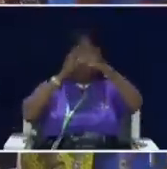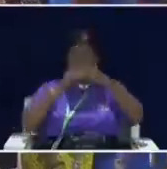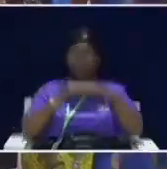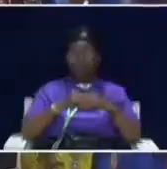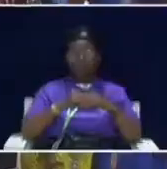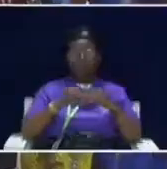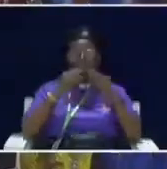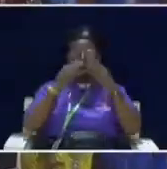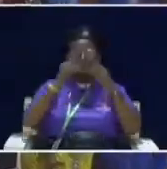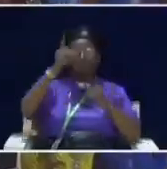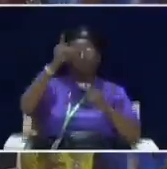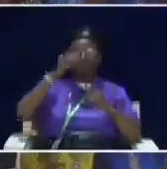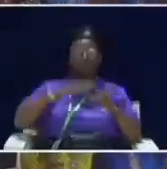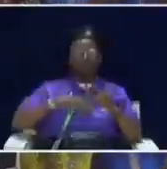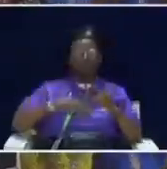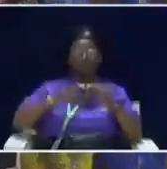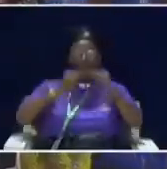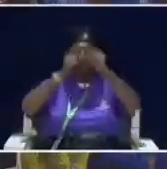Thank you, Lord.